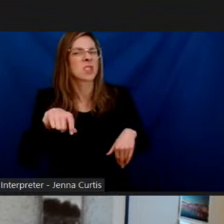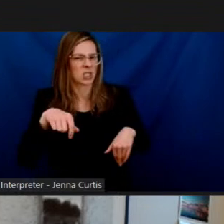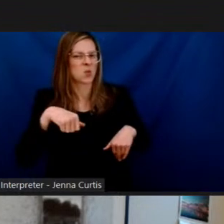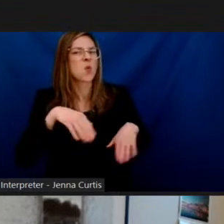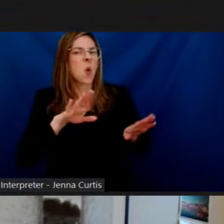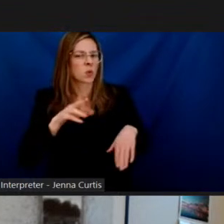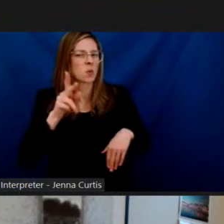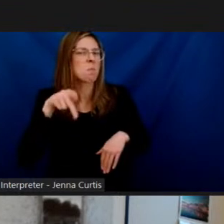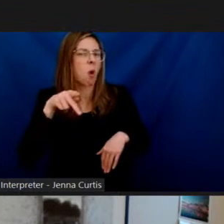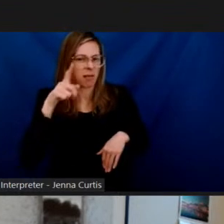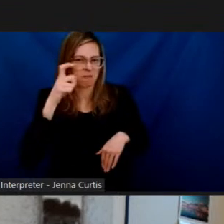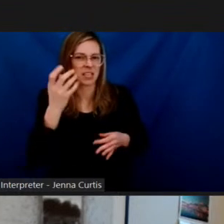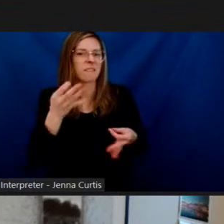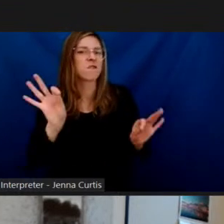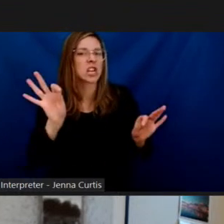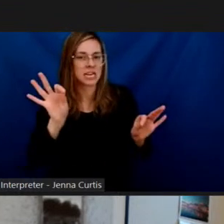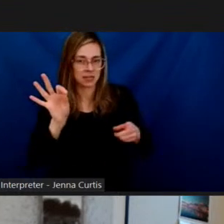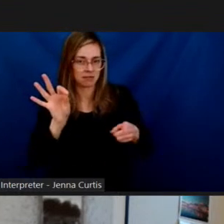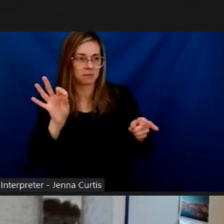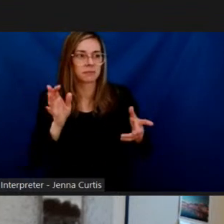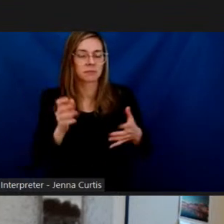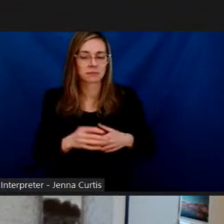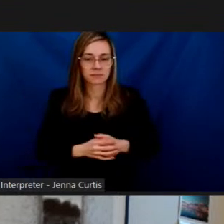because everything's free.